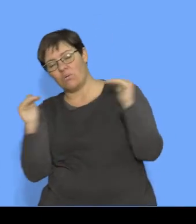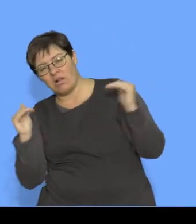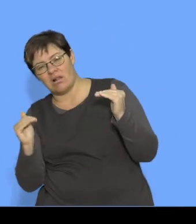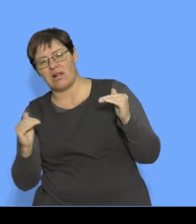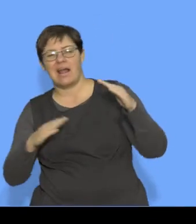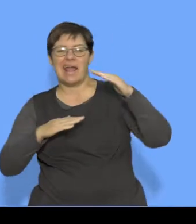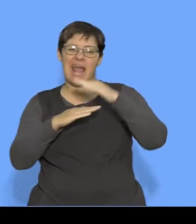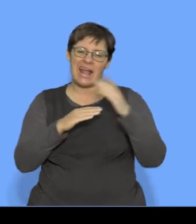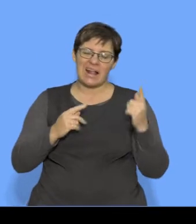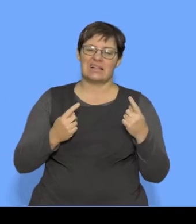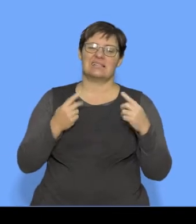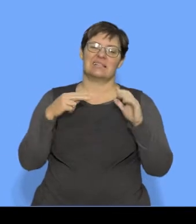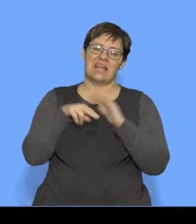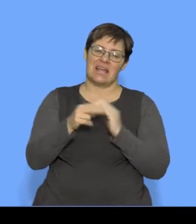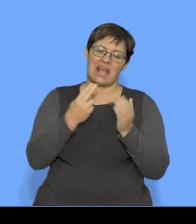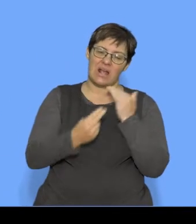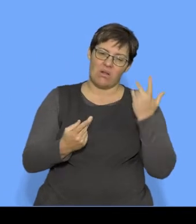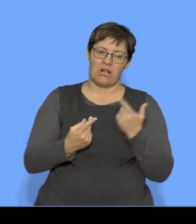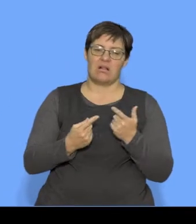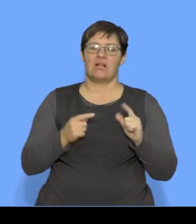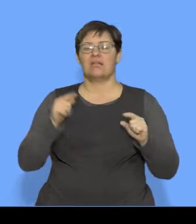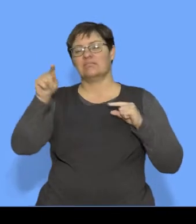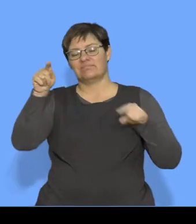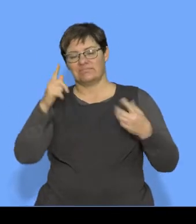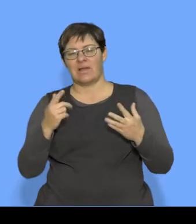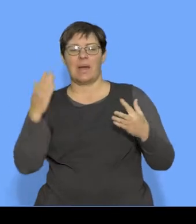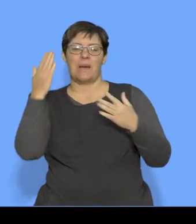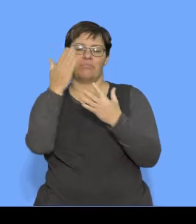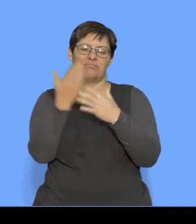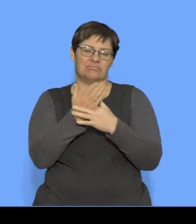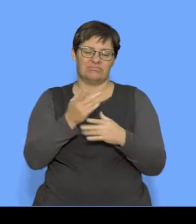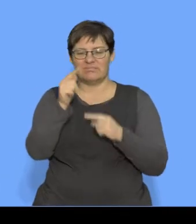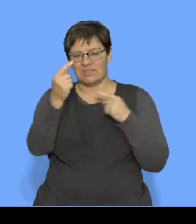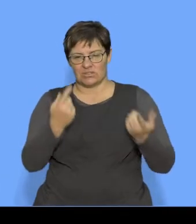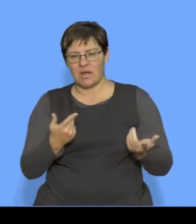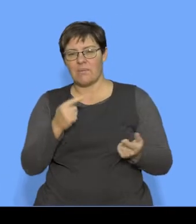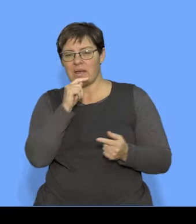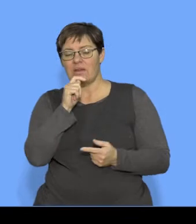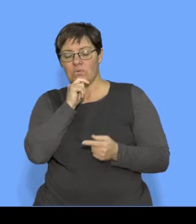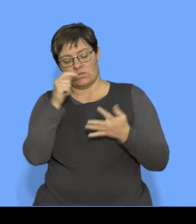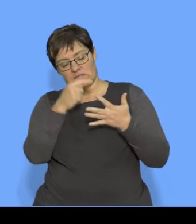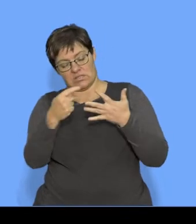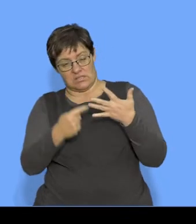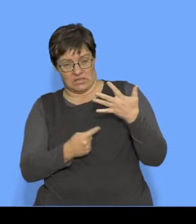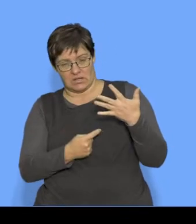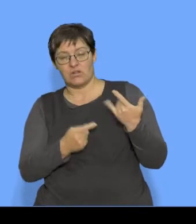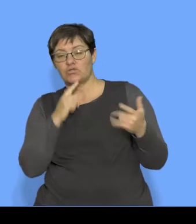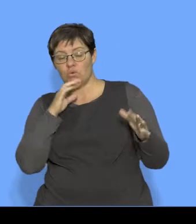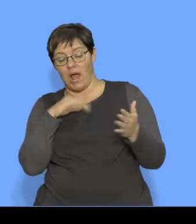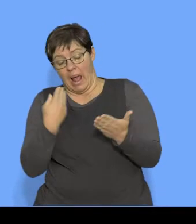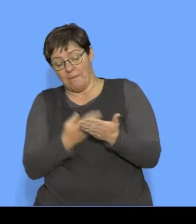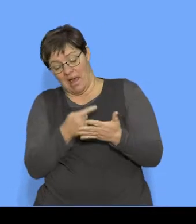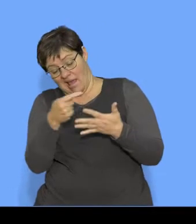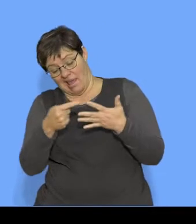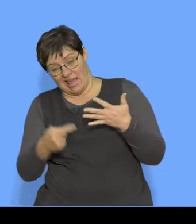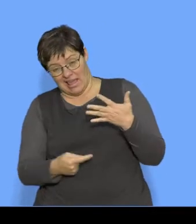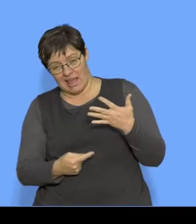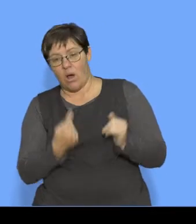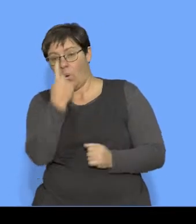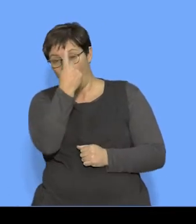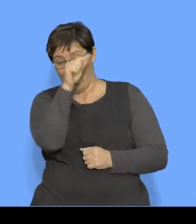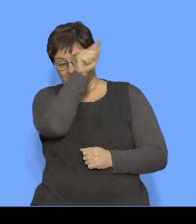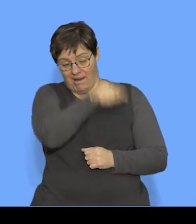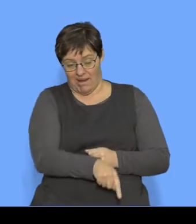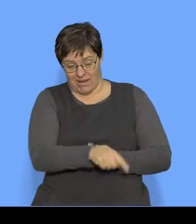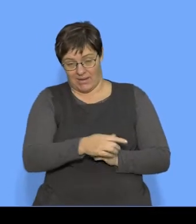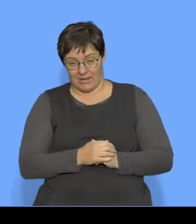equal, the angles being equal, the diagonals bisecting. So you can use congruency to try and apply one of